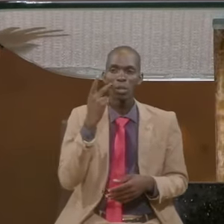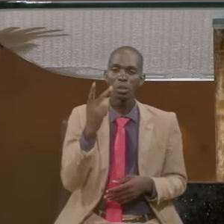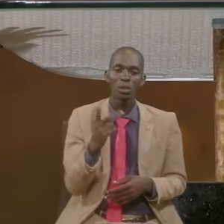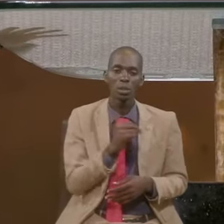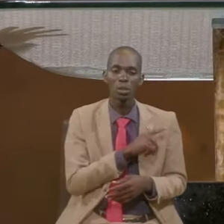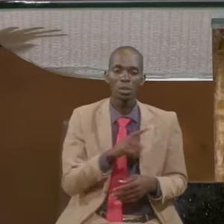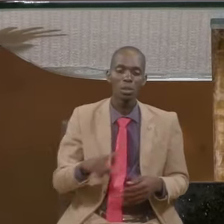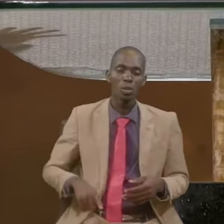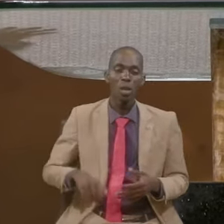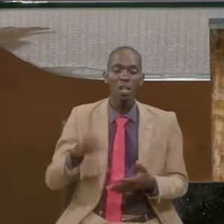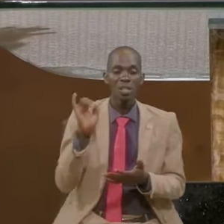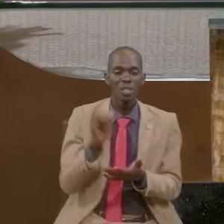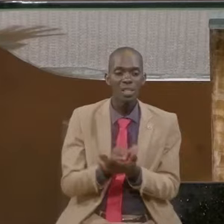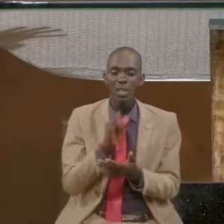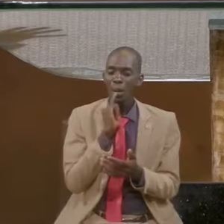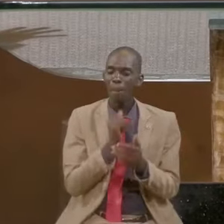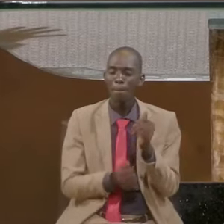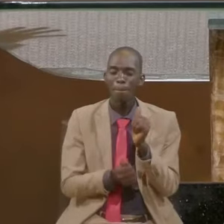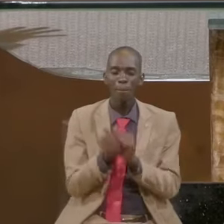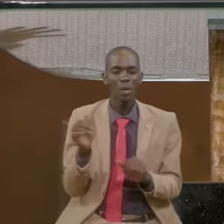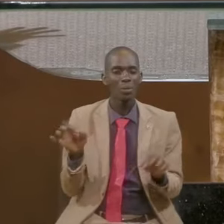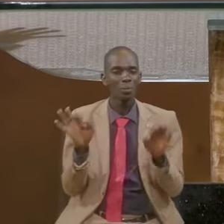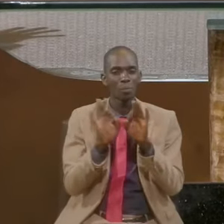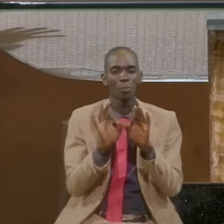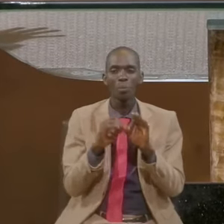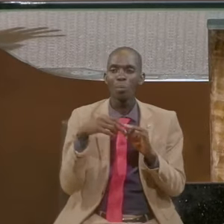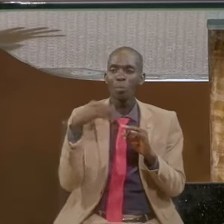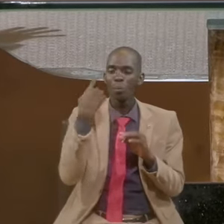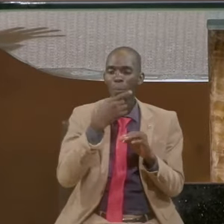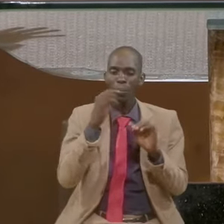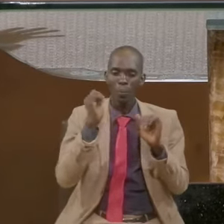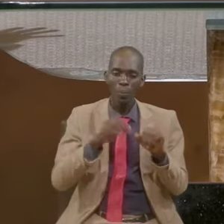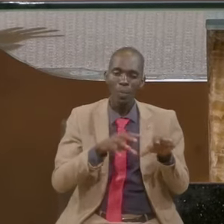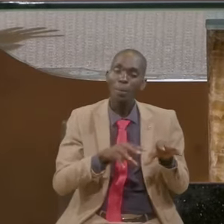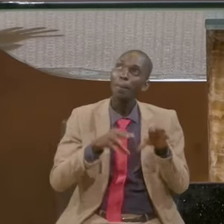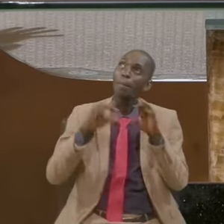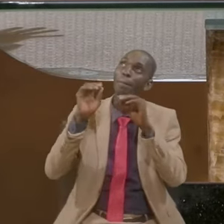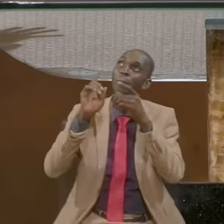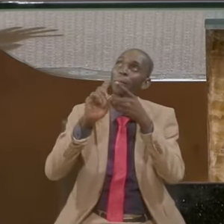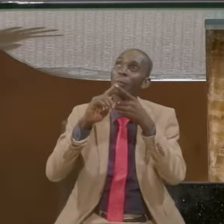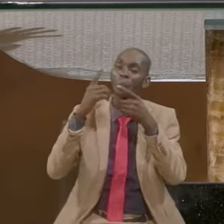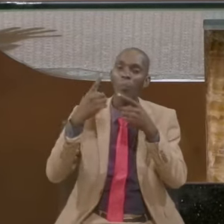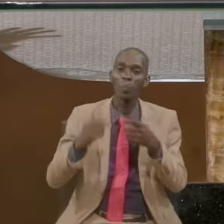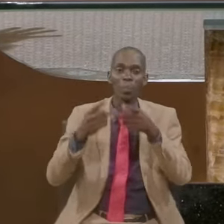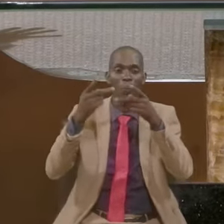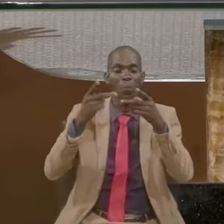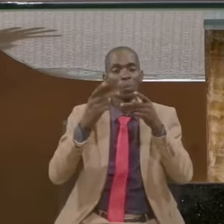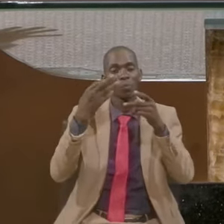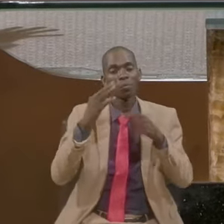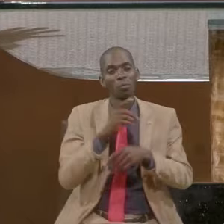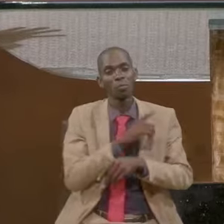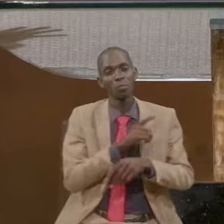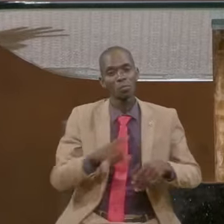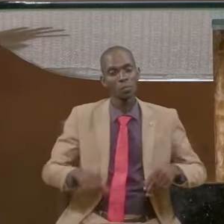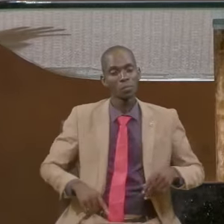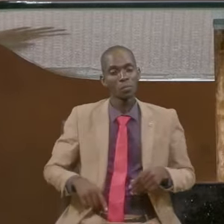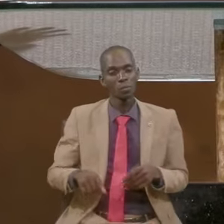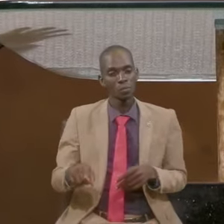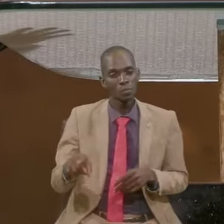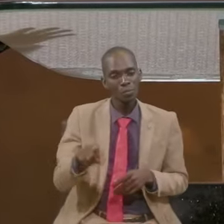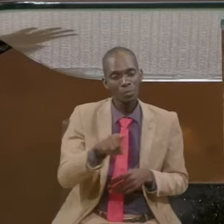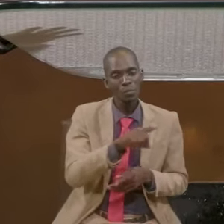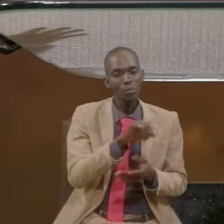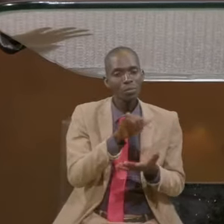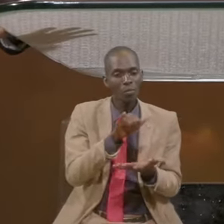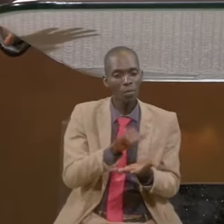That's what matters. Who shall ascend to the hill of the Lord? Who shall stand in his holy place? They that